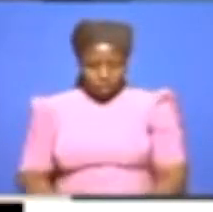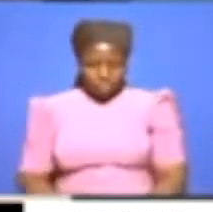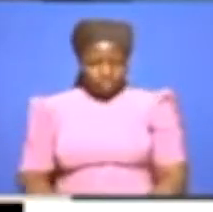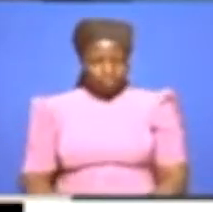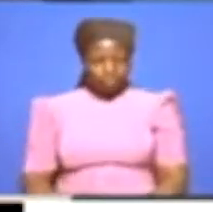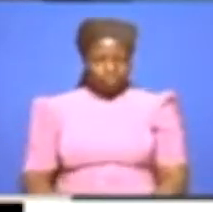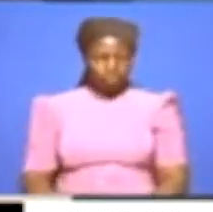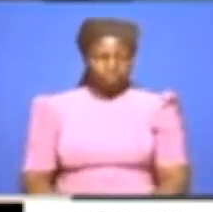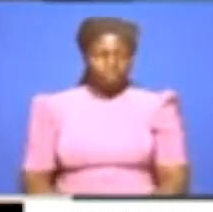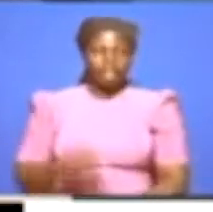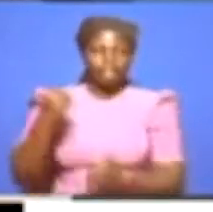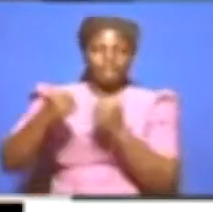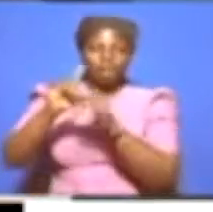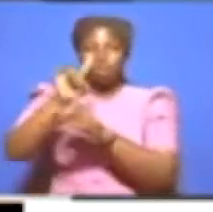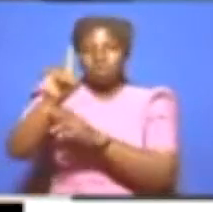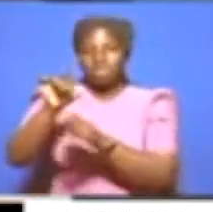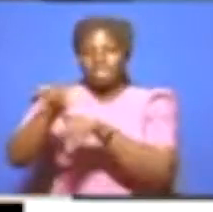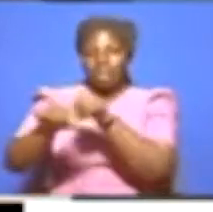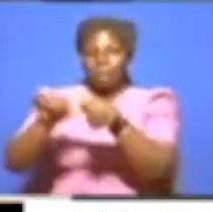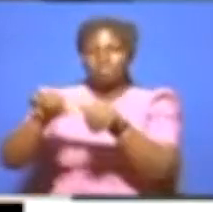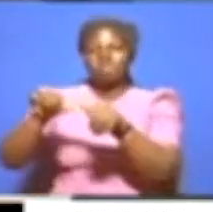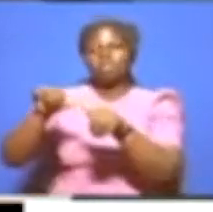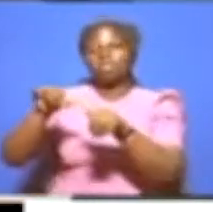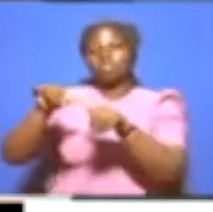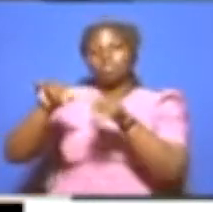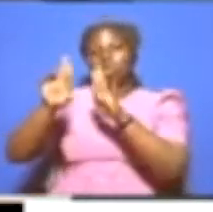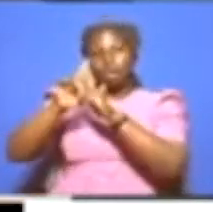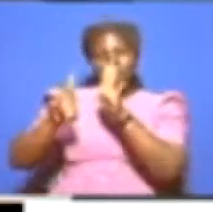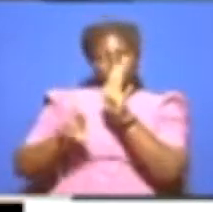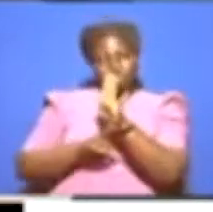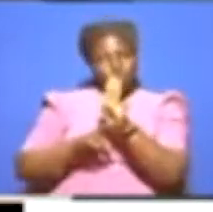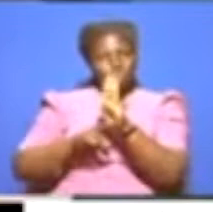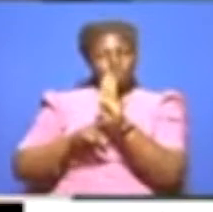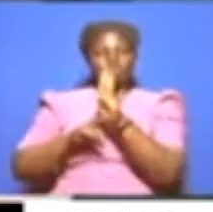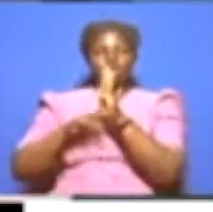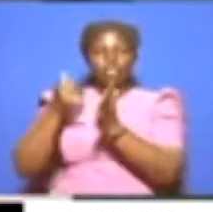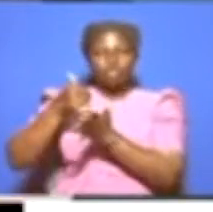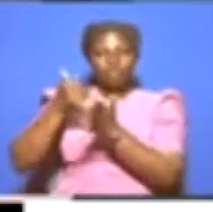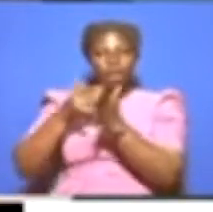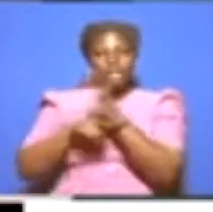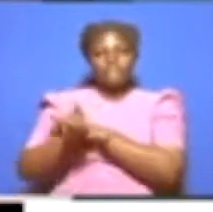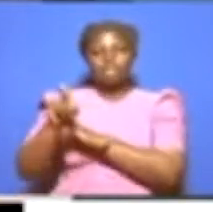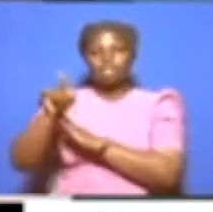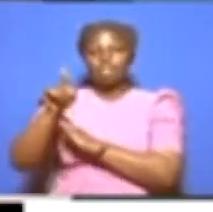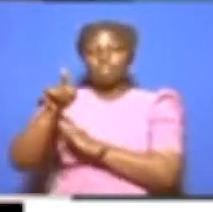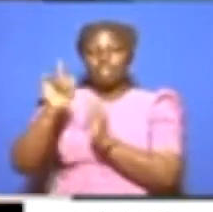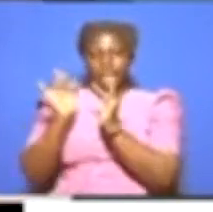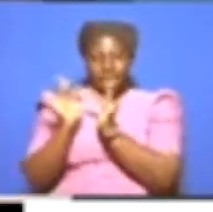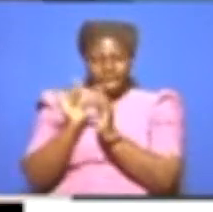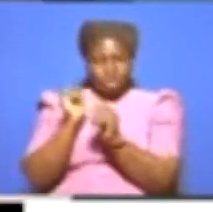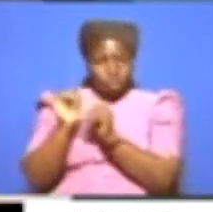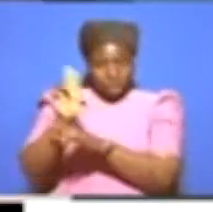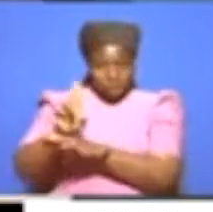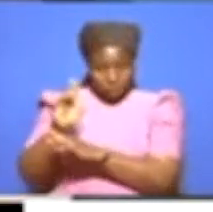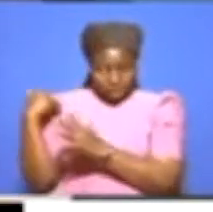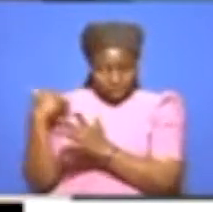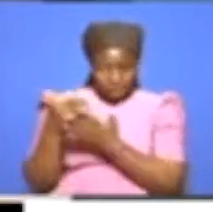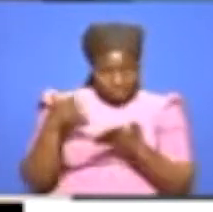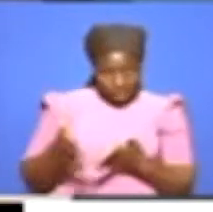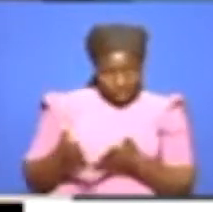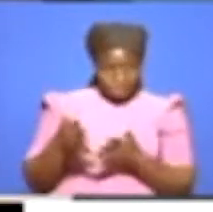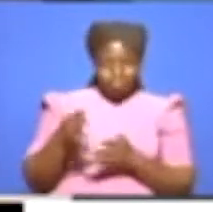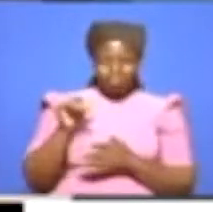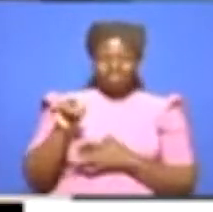say is has to do with the regulation of the platforms that we use. You find it's so far it has been